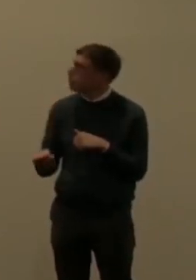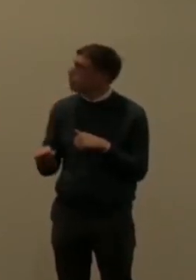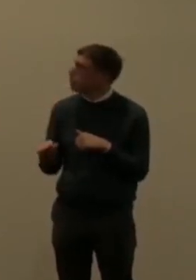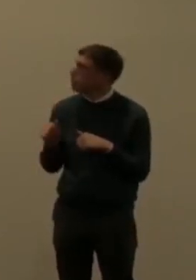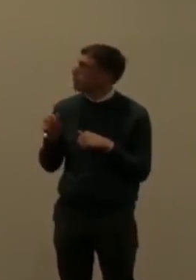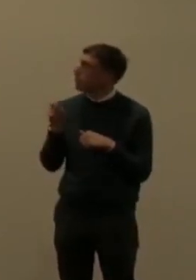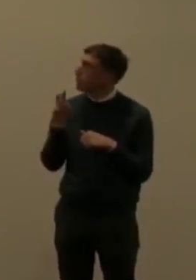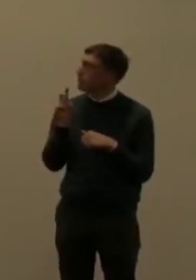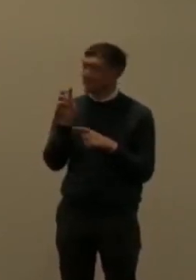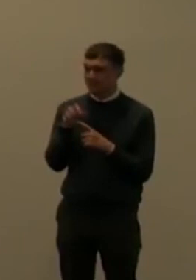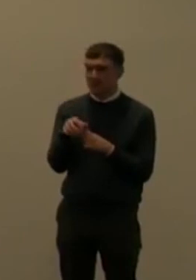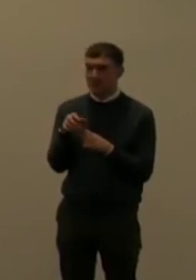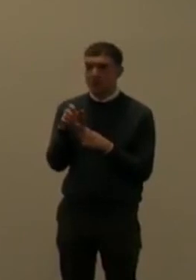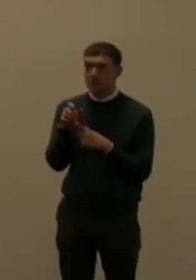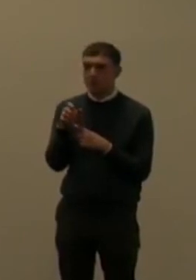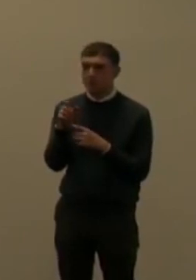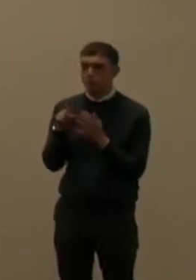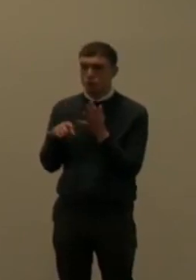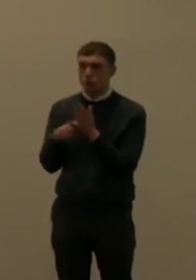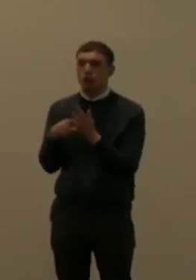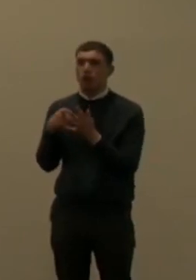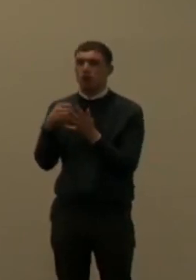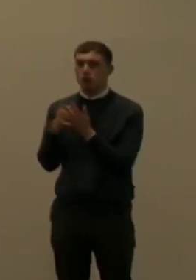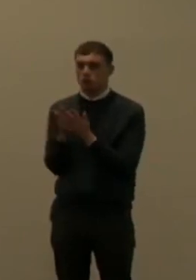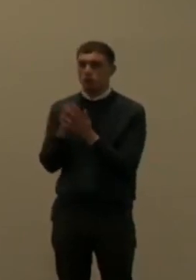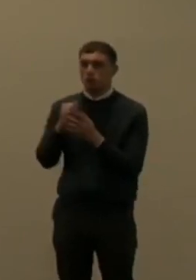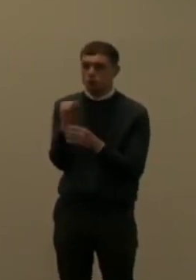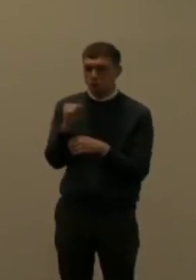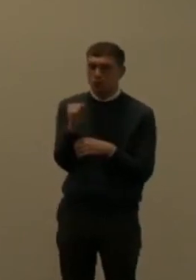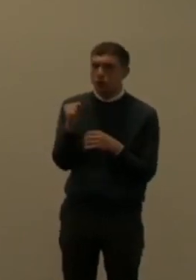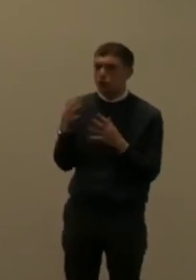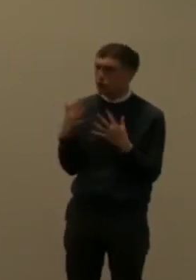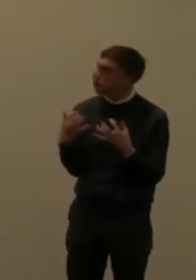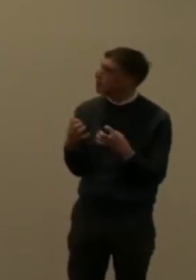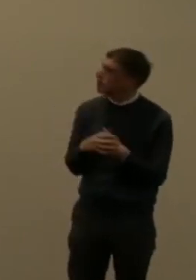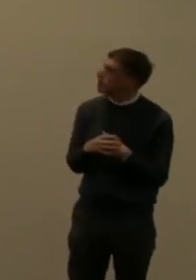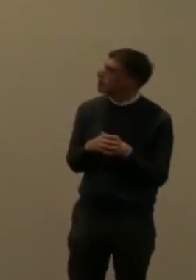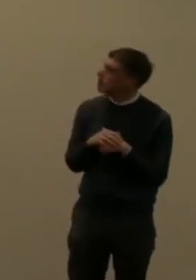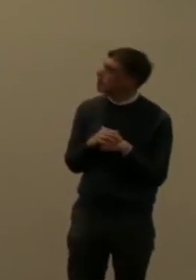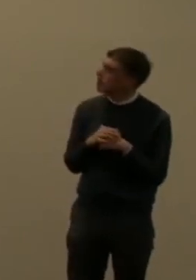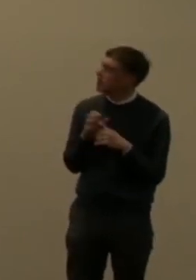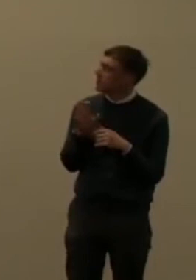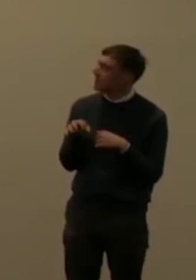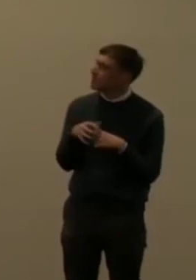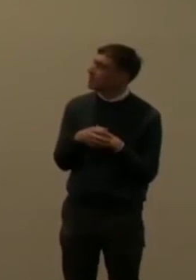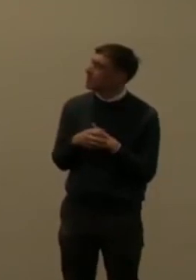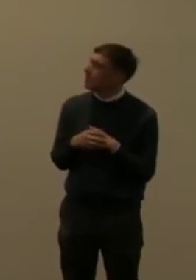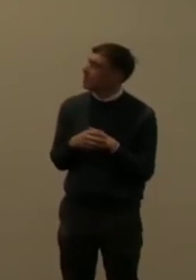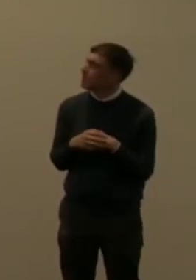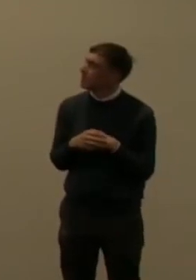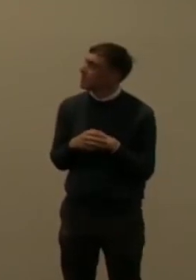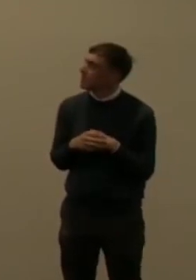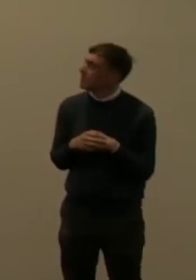site is the URL of the production site, so Scottish Summit prod site. And if I go to expense